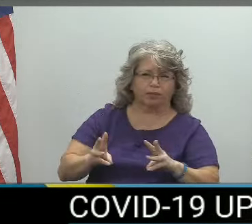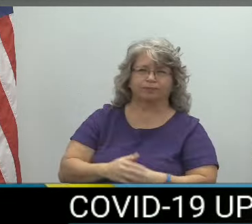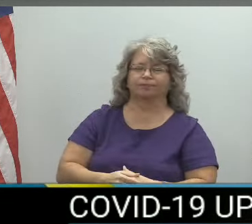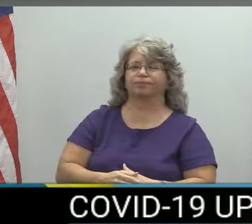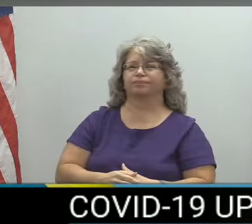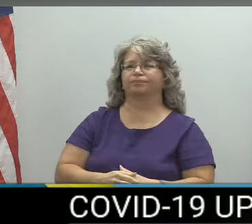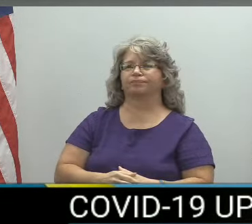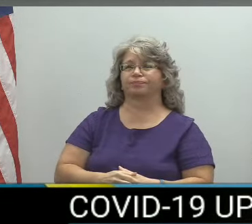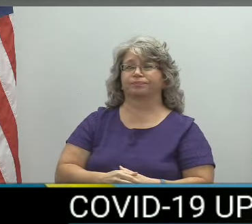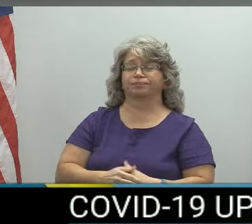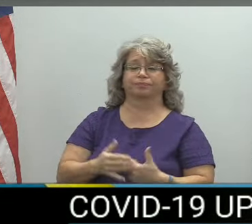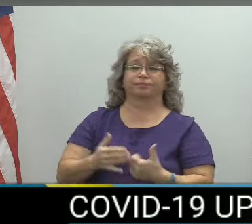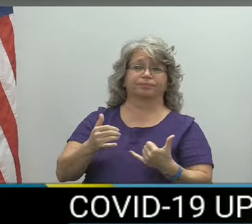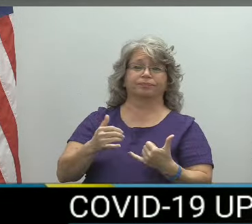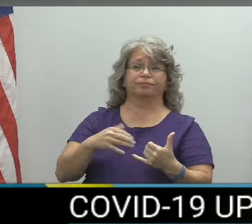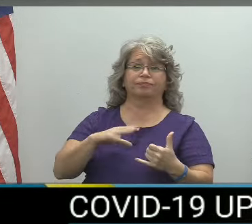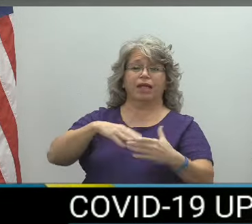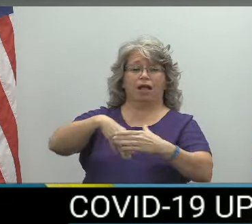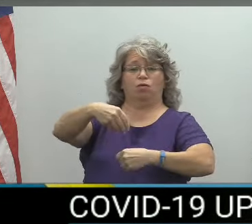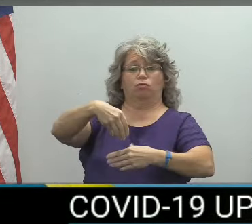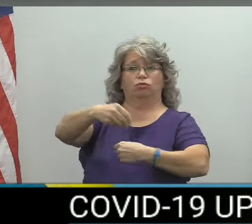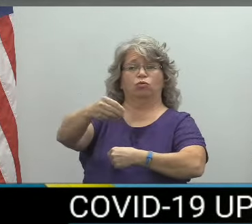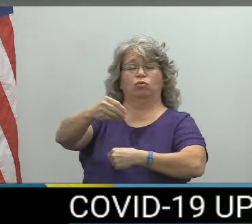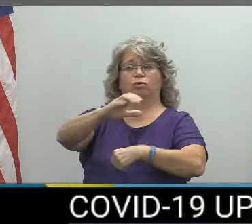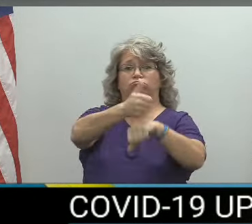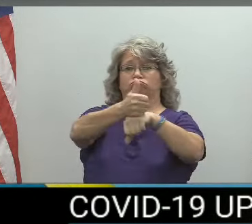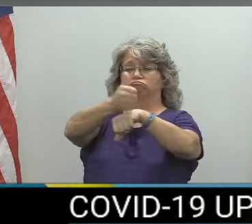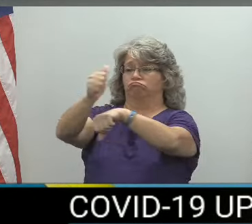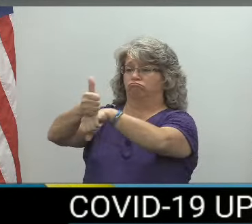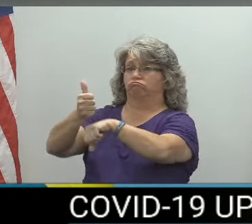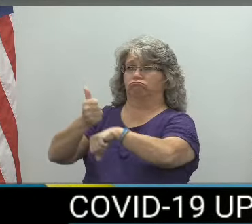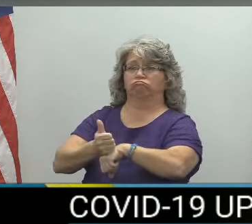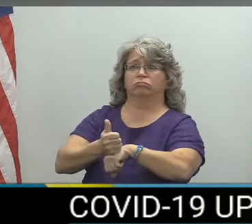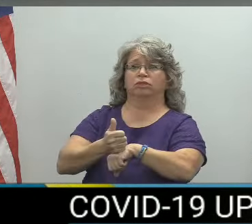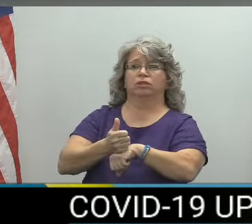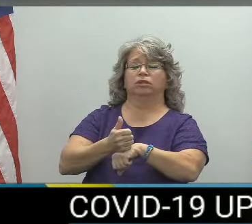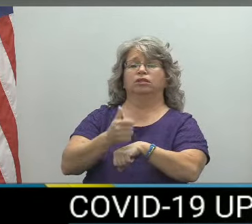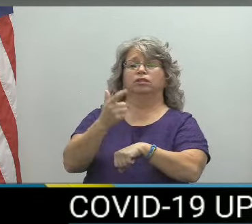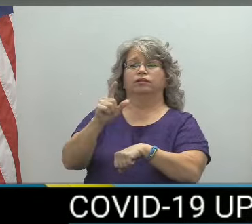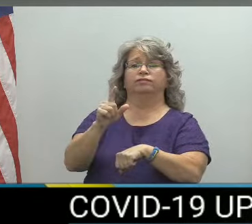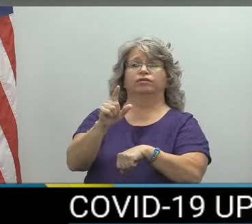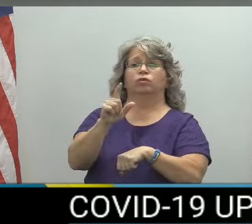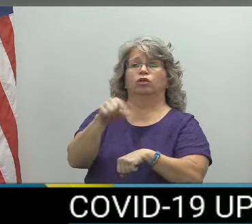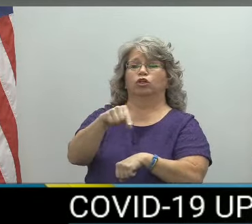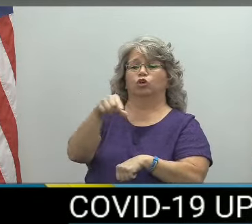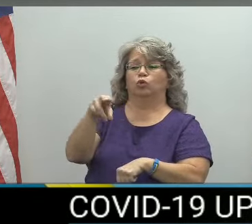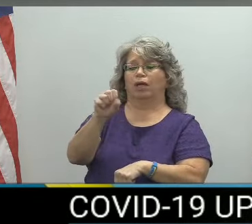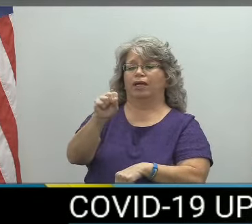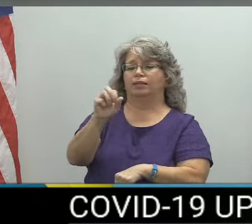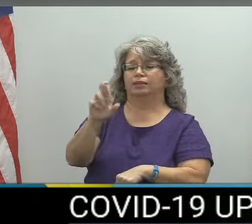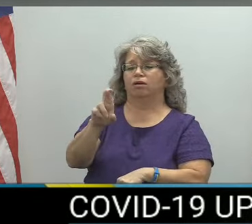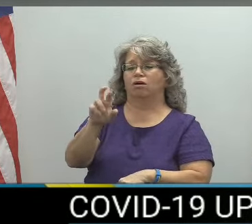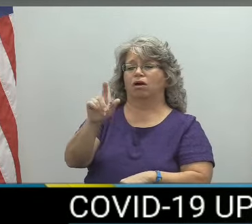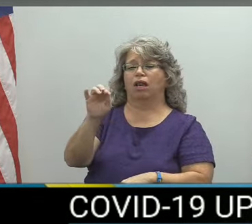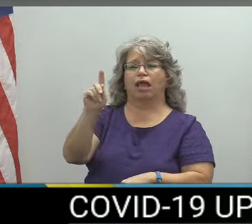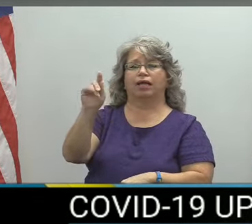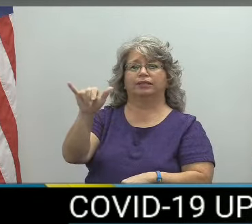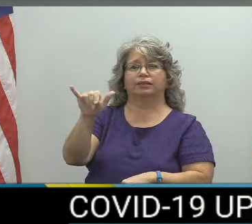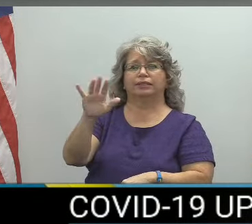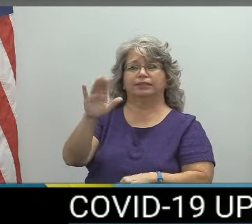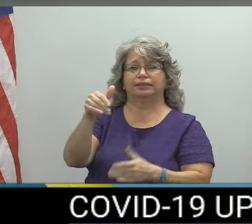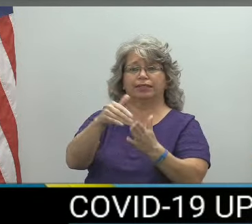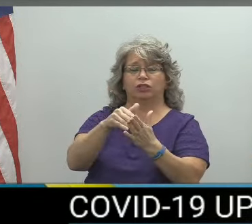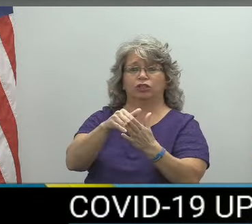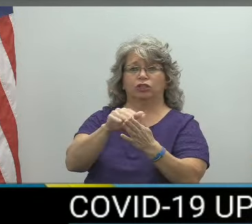Our outdoor COVID-19 vaccination clinics, we have the QSR Legacy on Staples, and that's Monday and Wednesdays. And